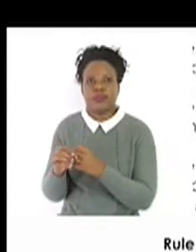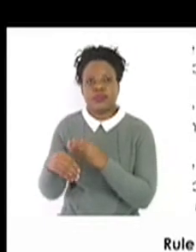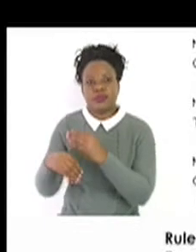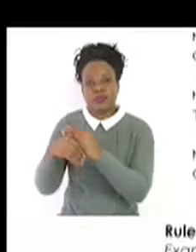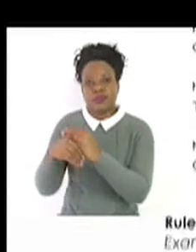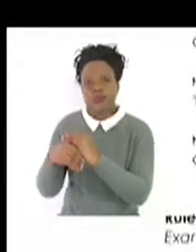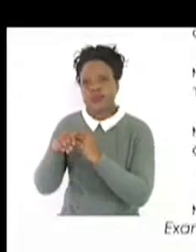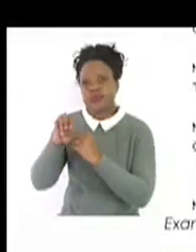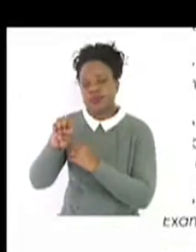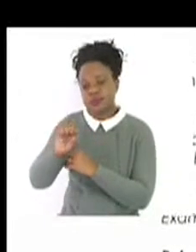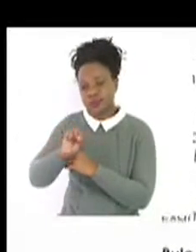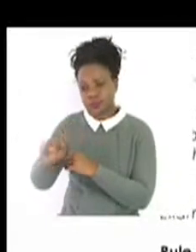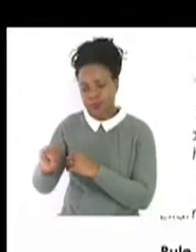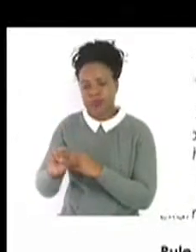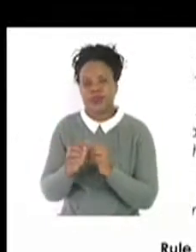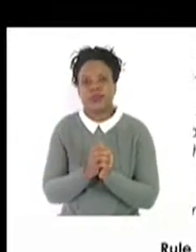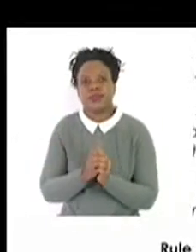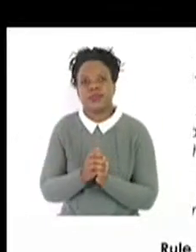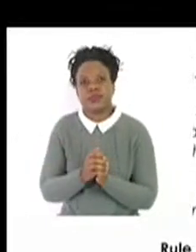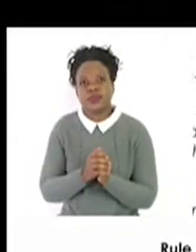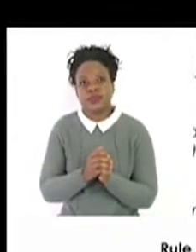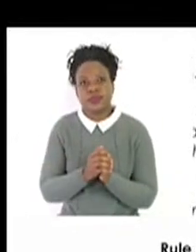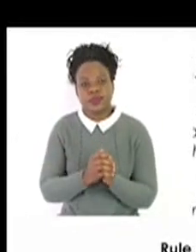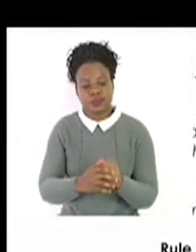Rule number three,